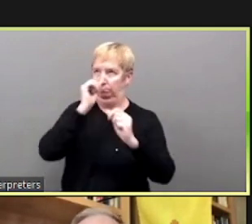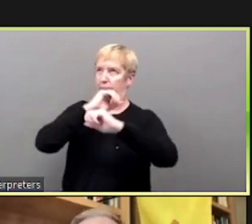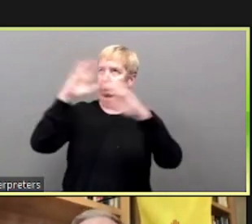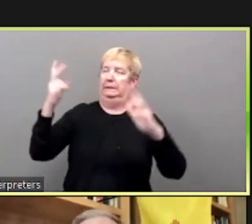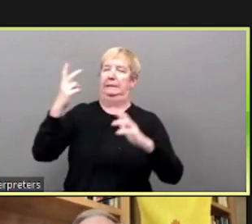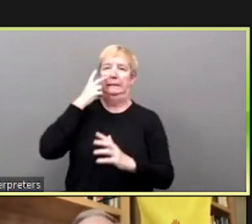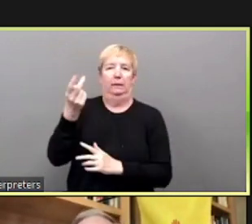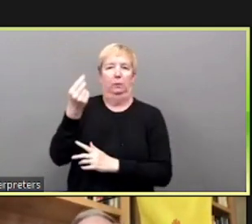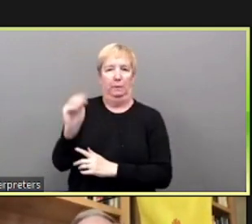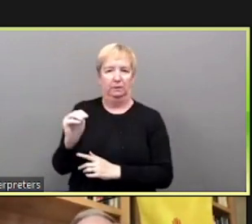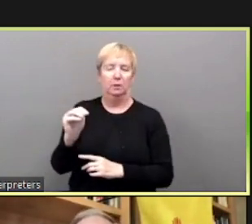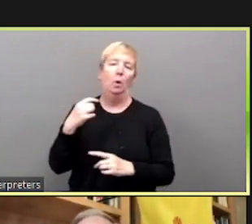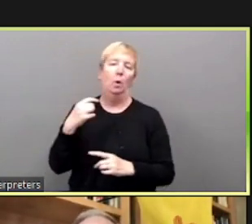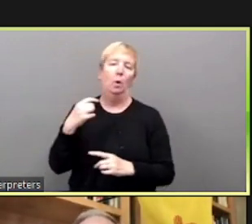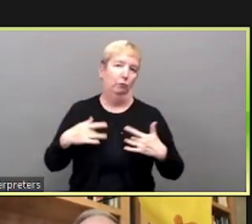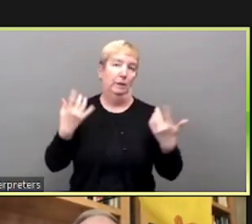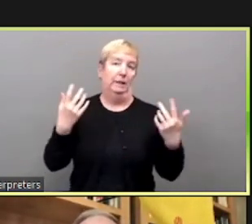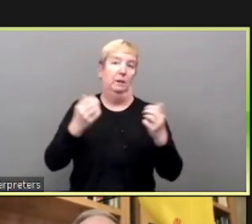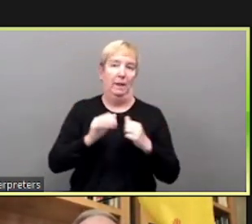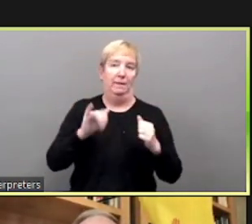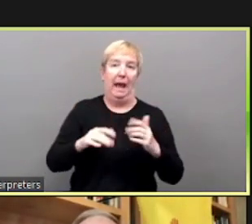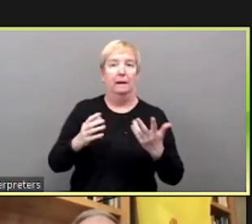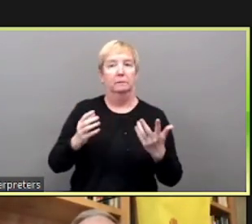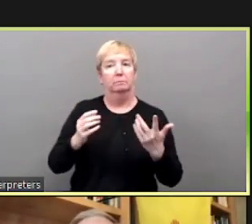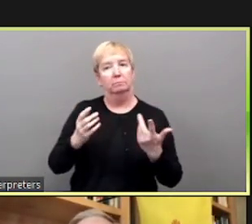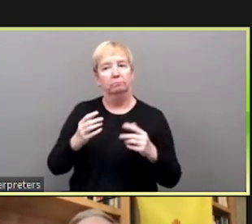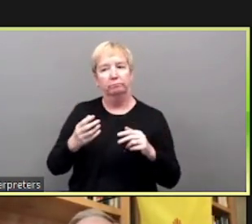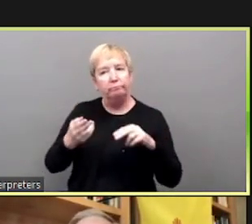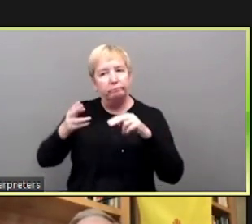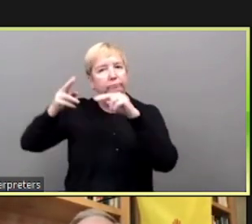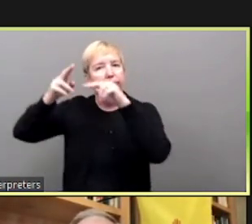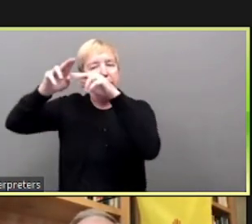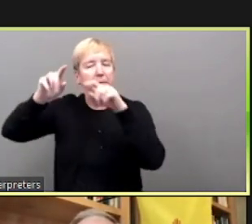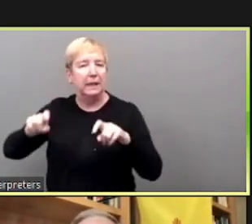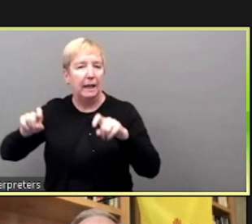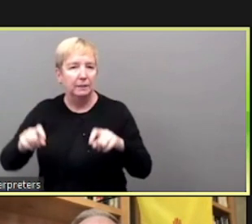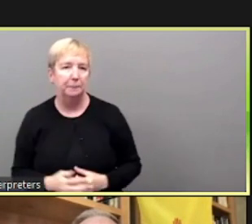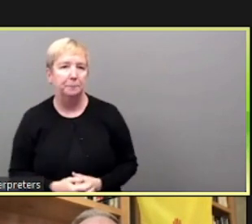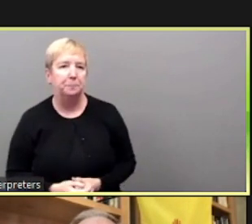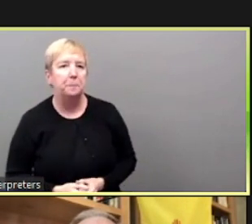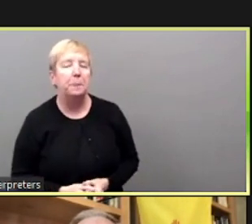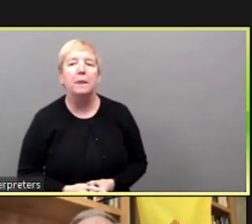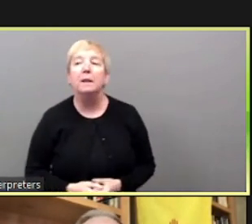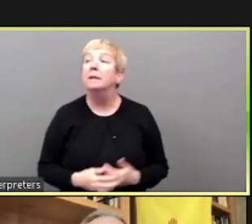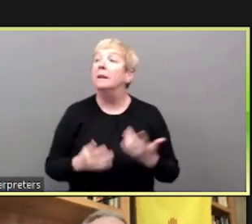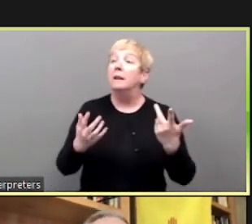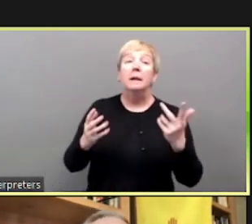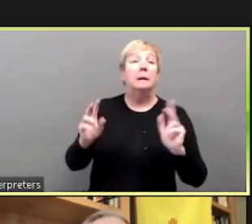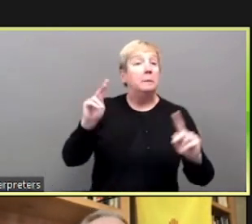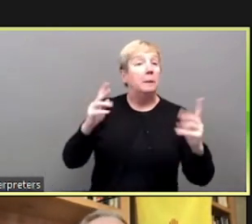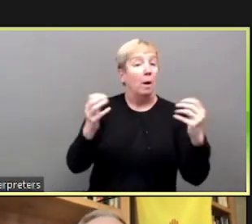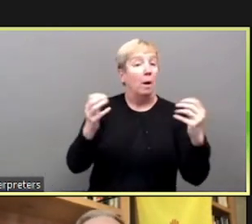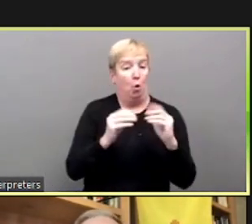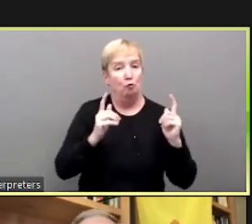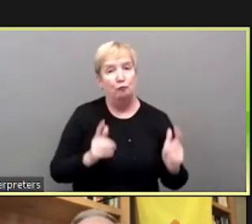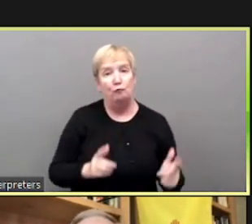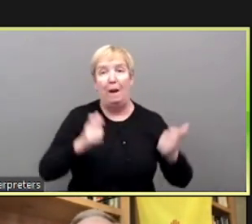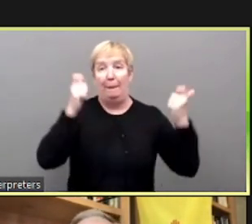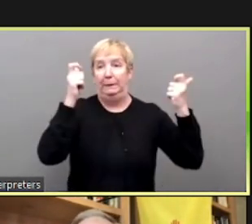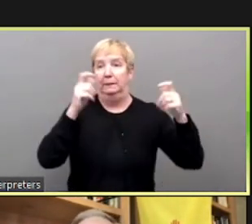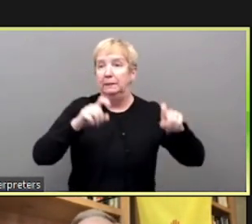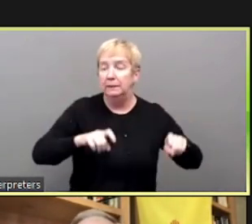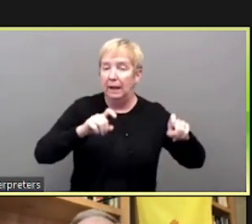pleased with the progress there. Next slide, I mentioned a more rapid and more convenient tests. We're at an all-time low for